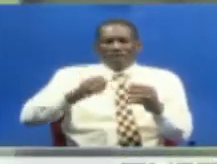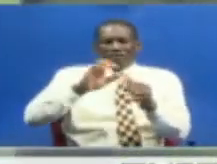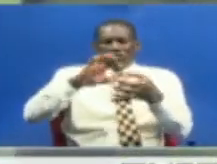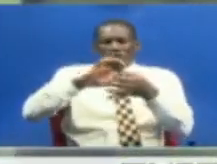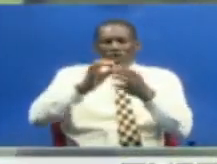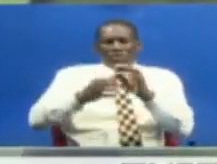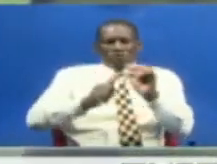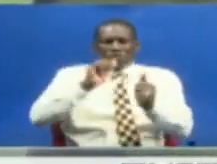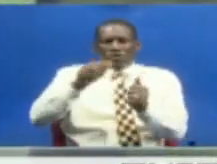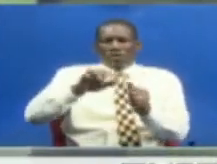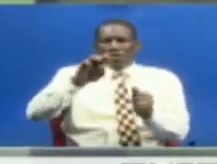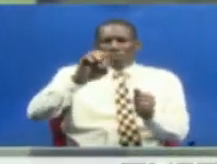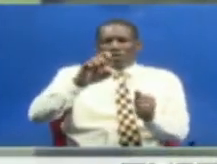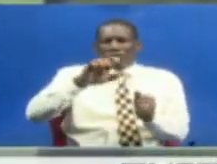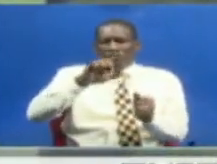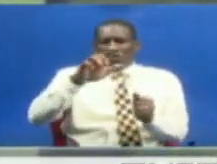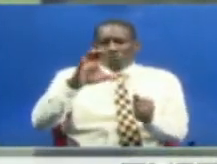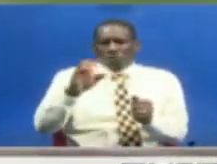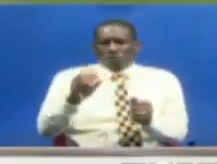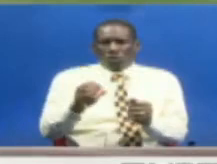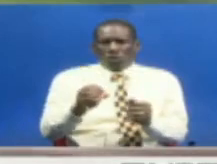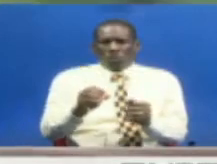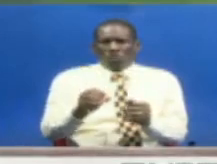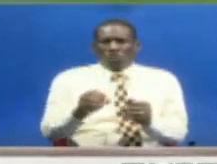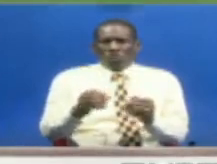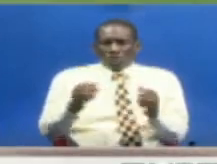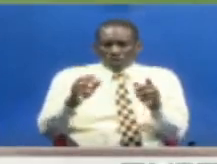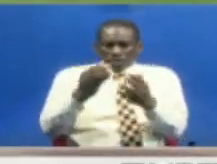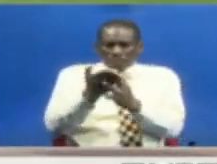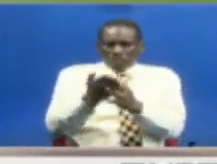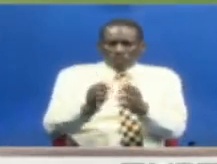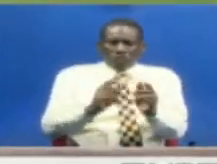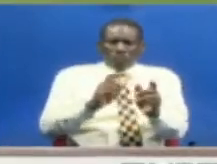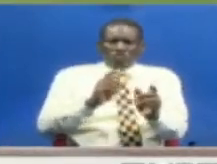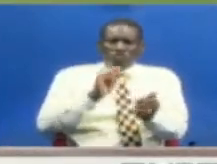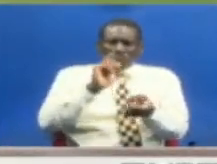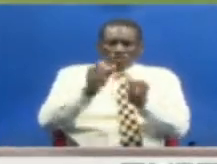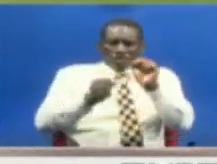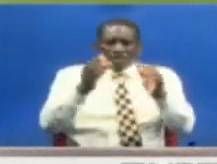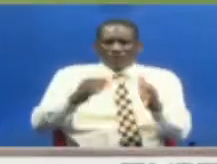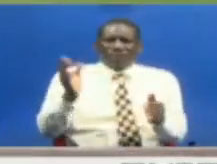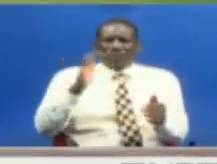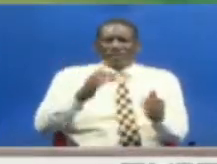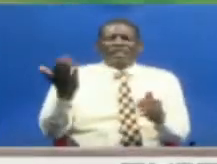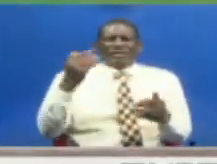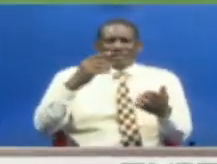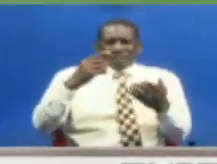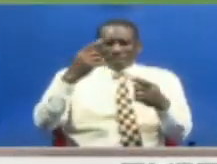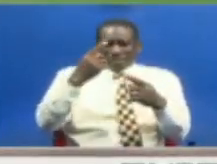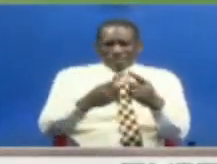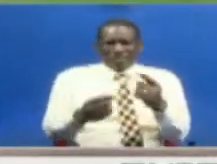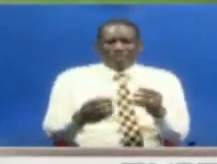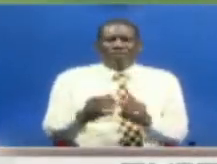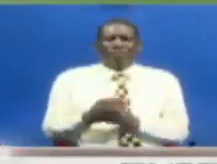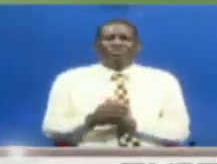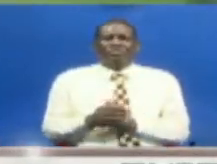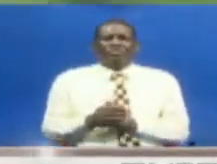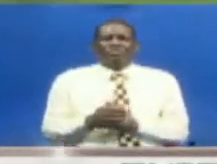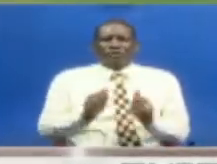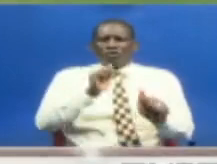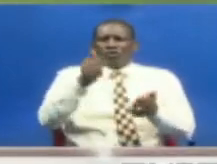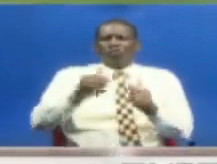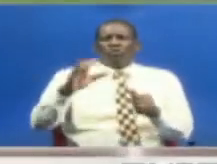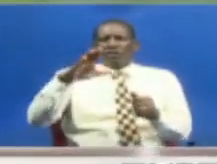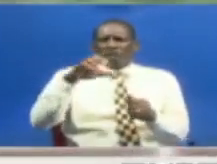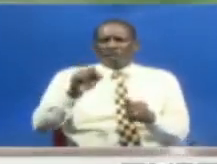in Mexico City. The middle distance runner died last year after being rushed to hospital to receive treatment. Sports Cabinet